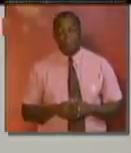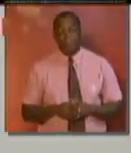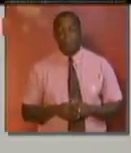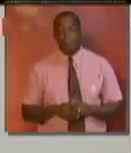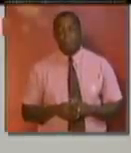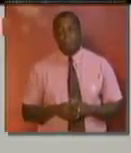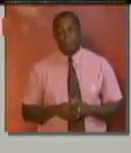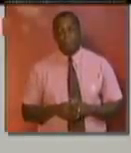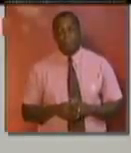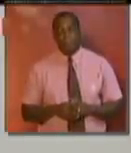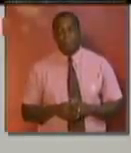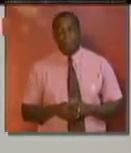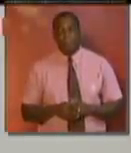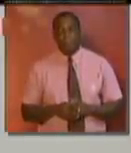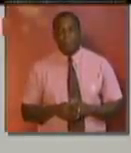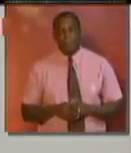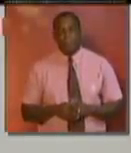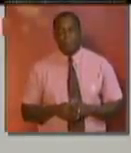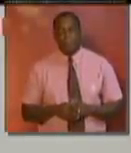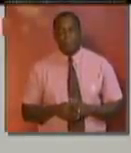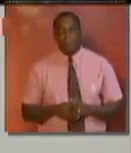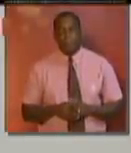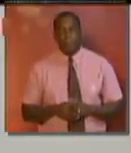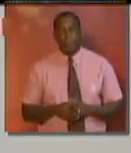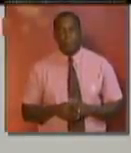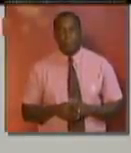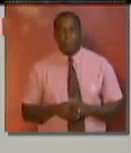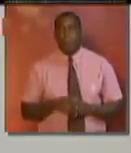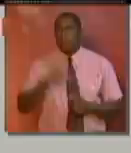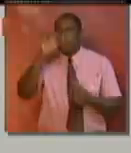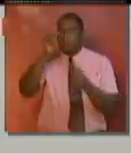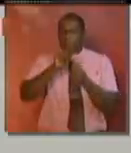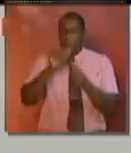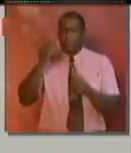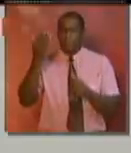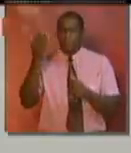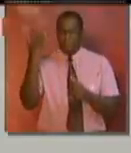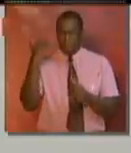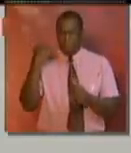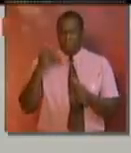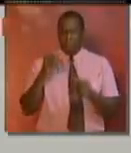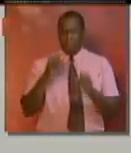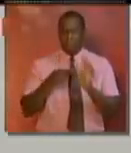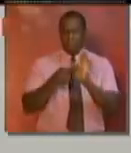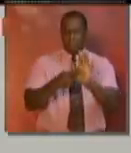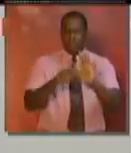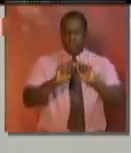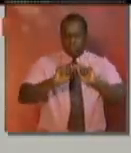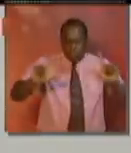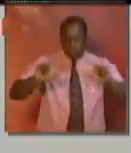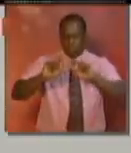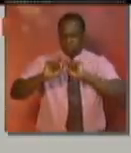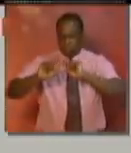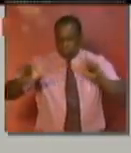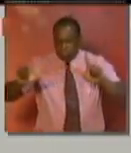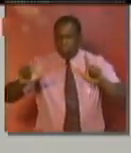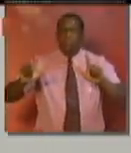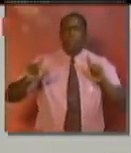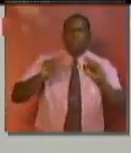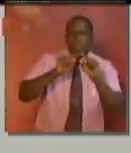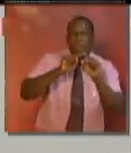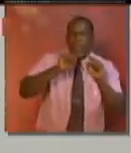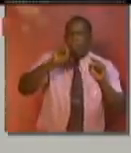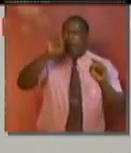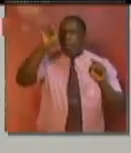look back at those pyramids that we would have seen, those demographic pyramids, we would see that the bottom half of the